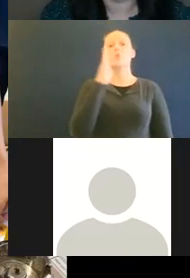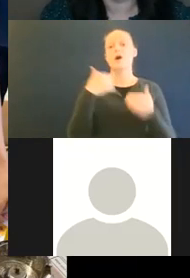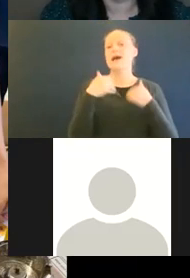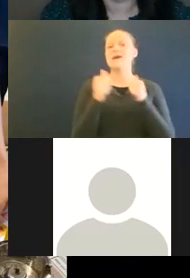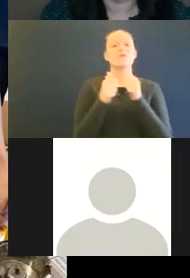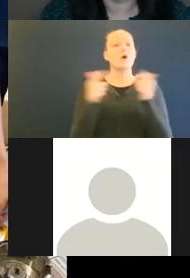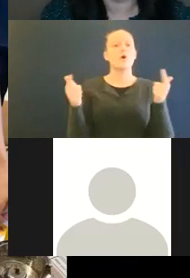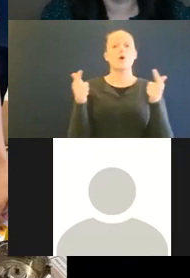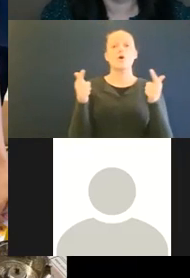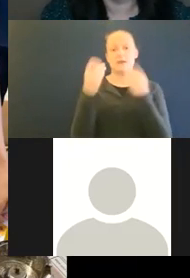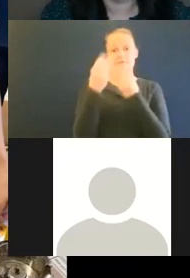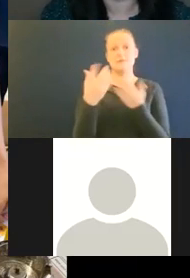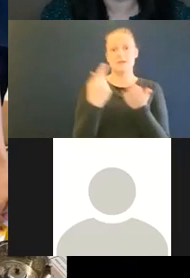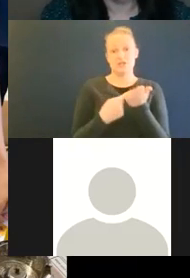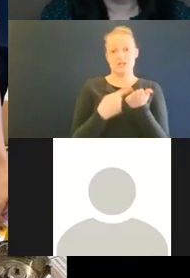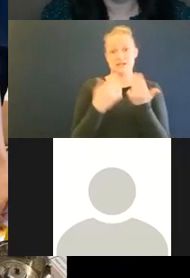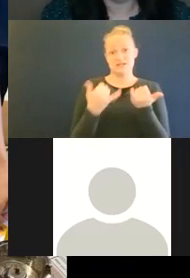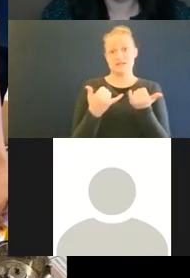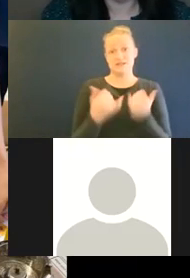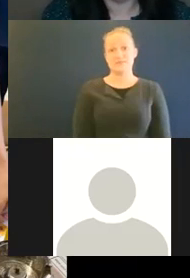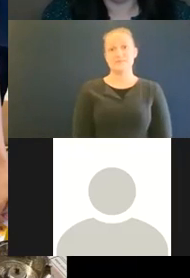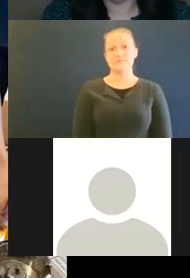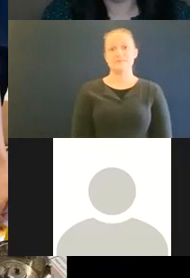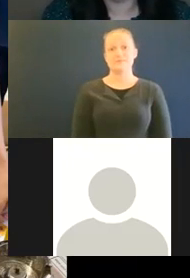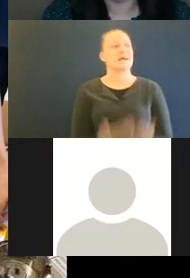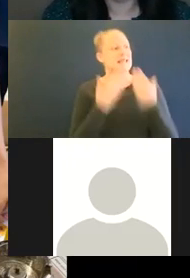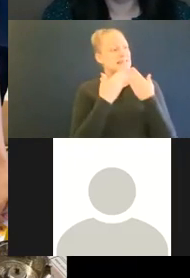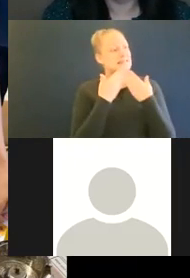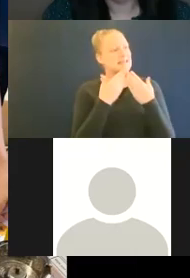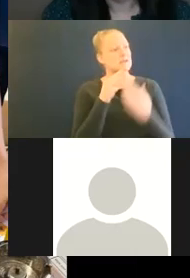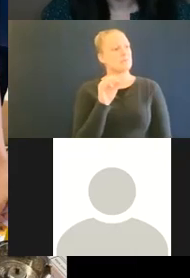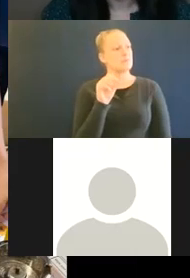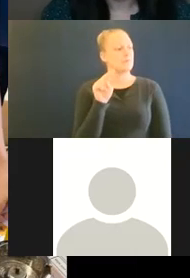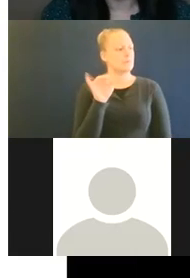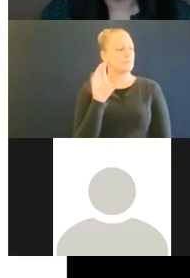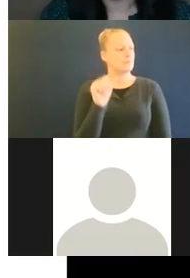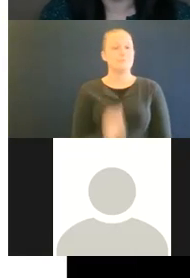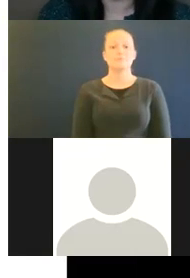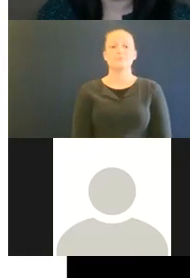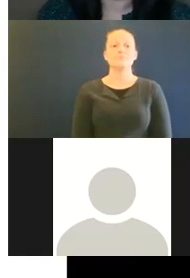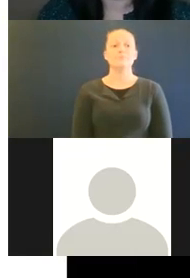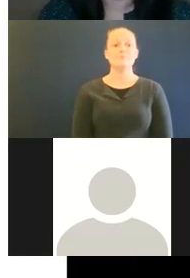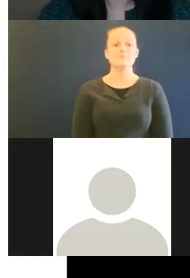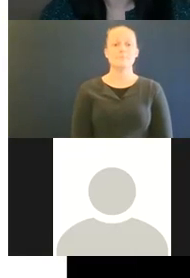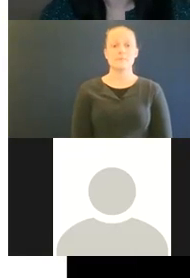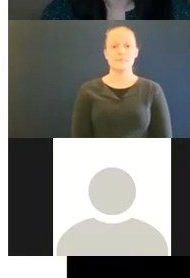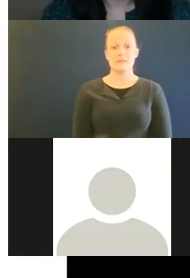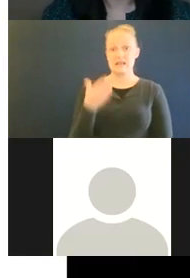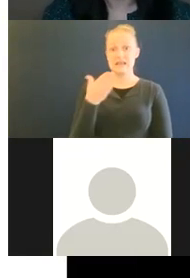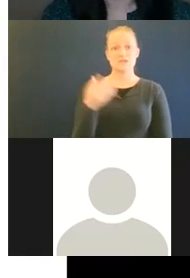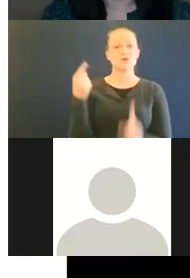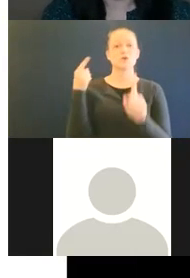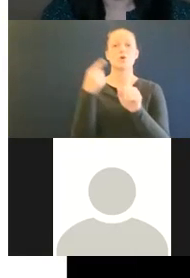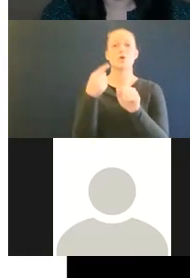that we're discussing today. Great, thank you, Monica. So here are our goals for